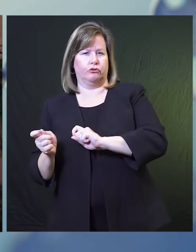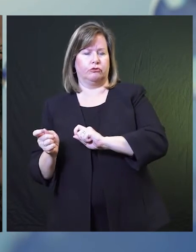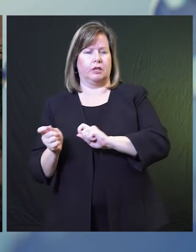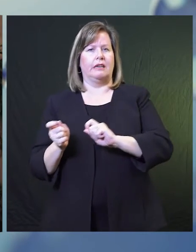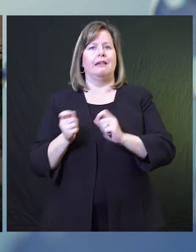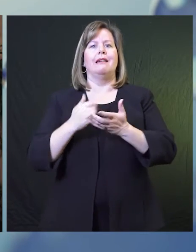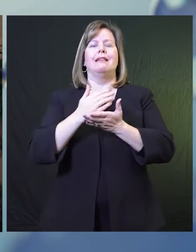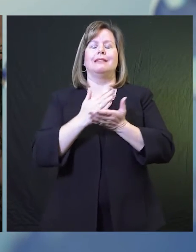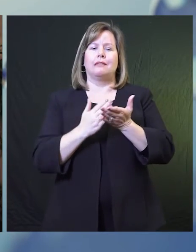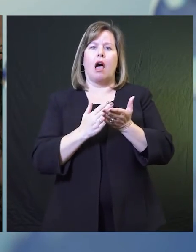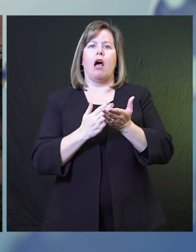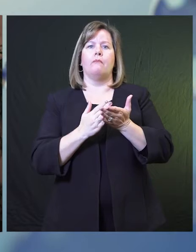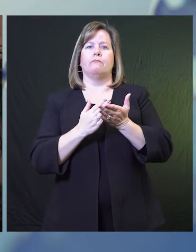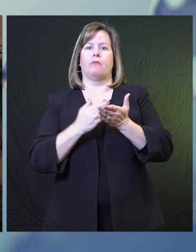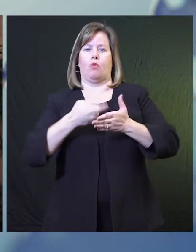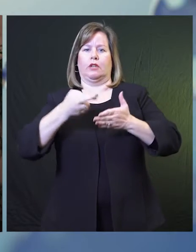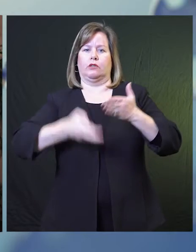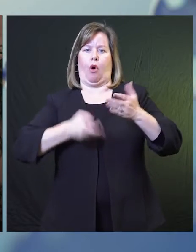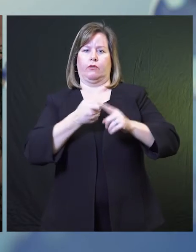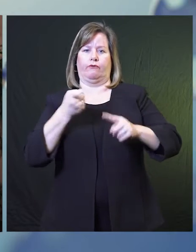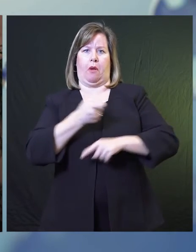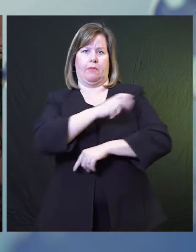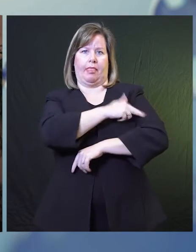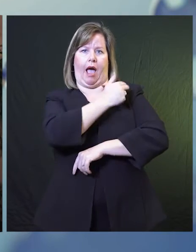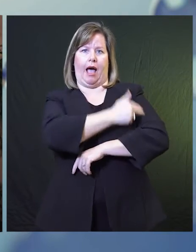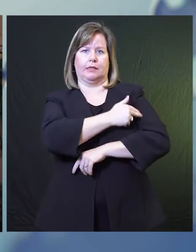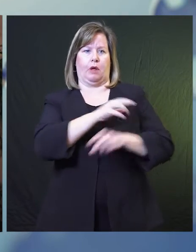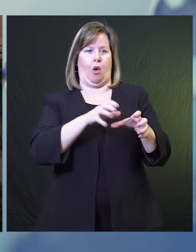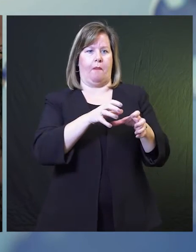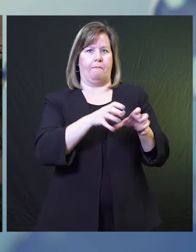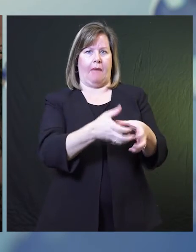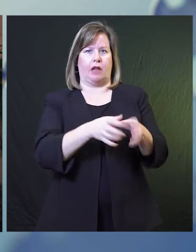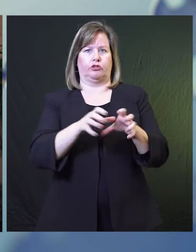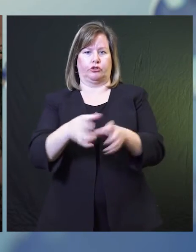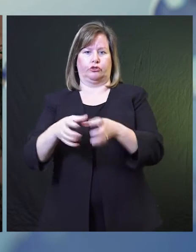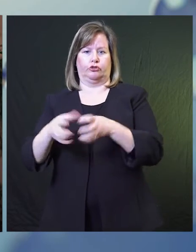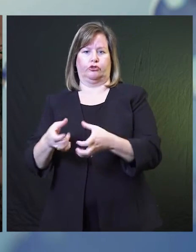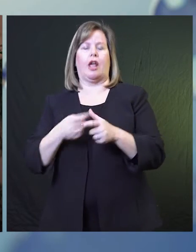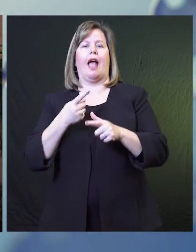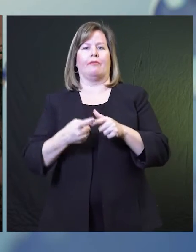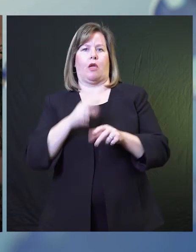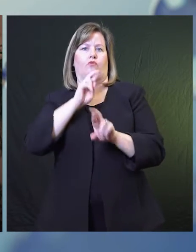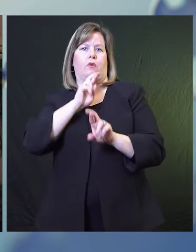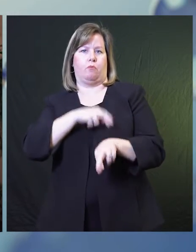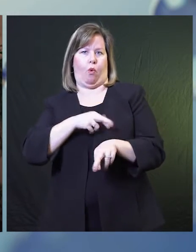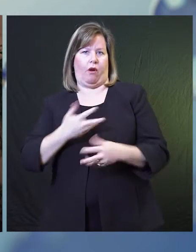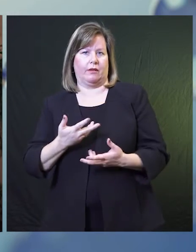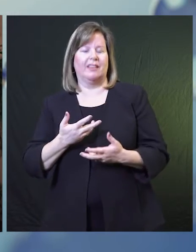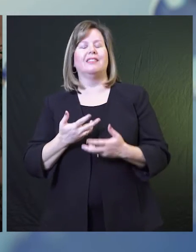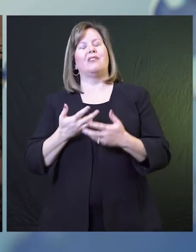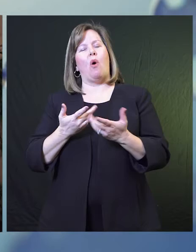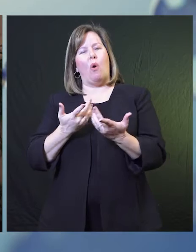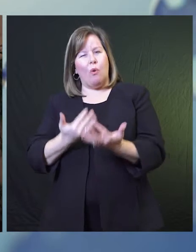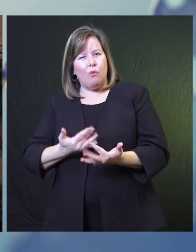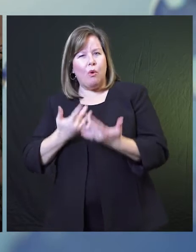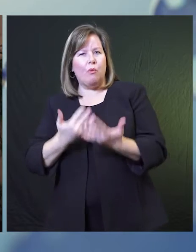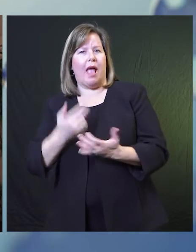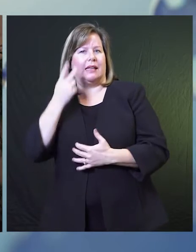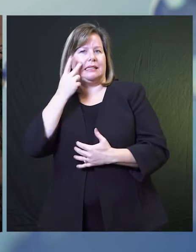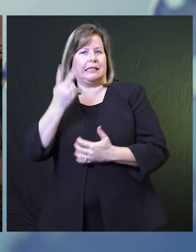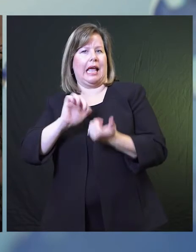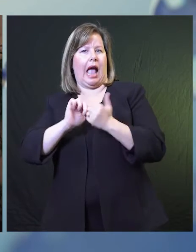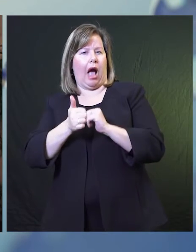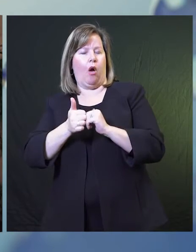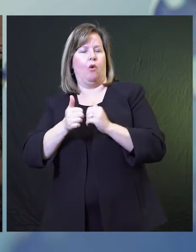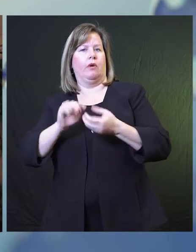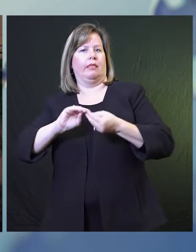perhaps some batched results which don't get fully reported until early in the week. So we'll wait a day or two to see what those numbers look like after